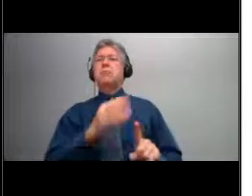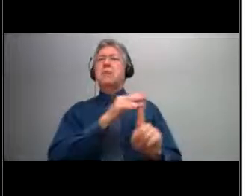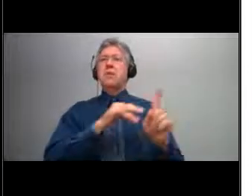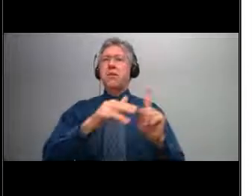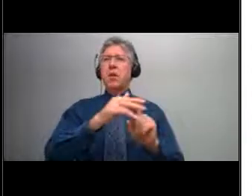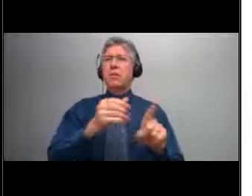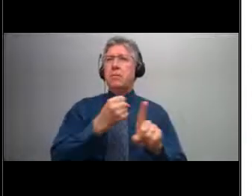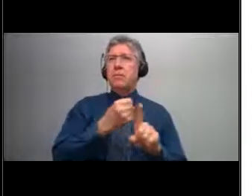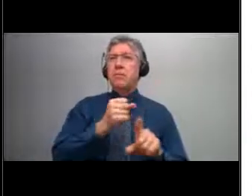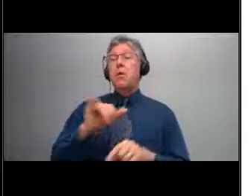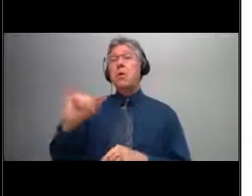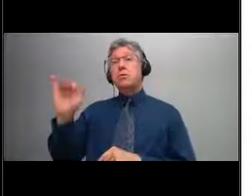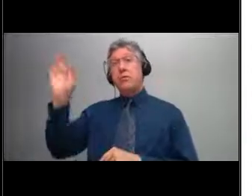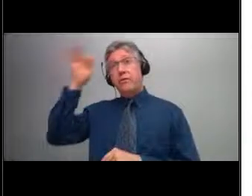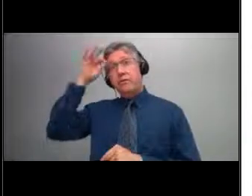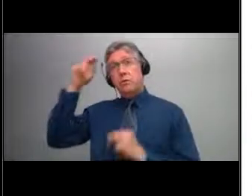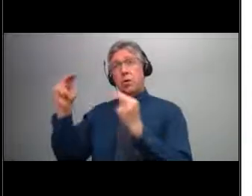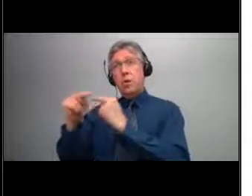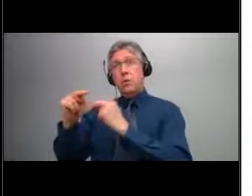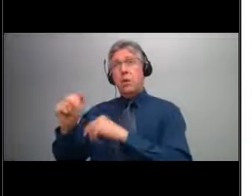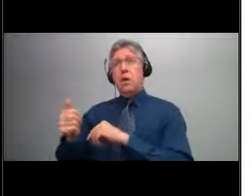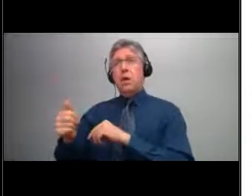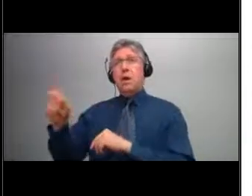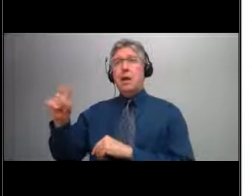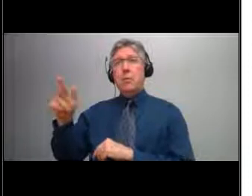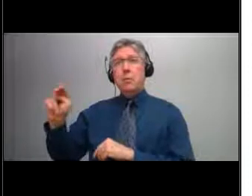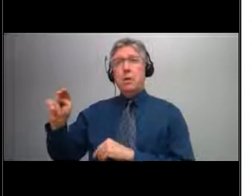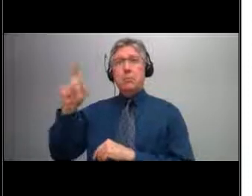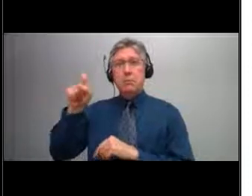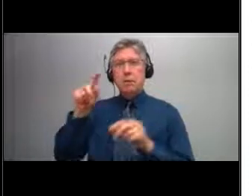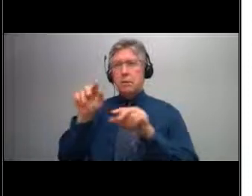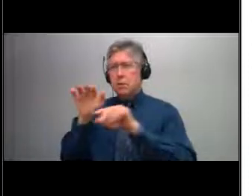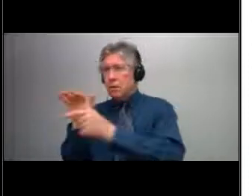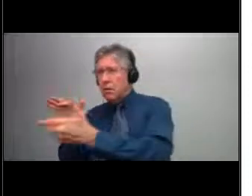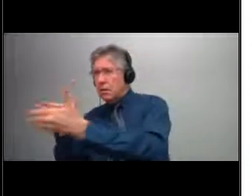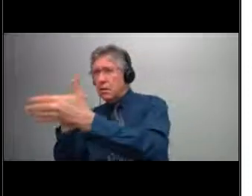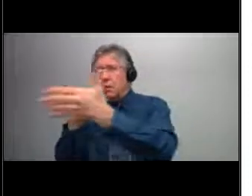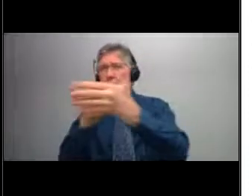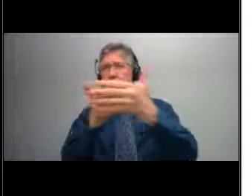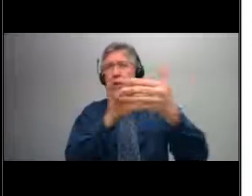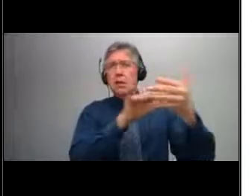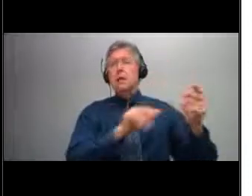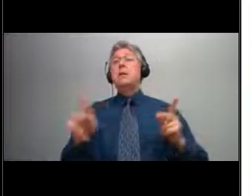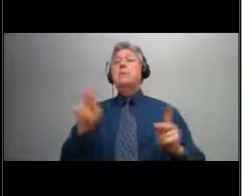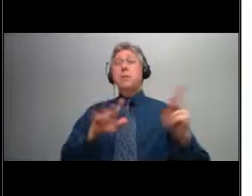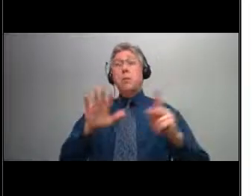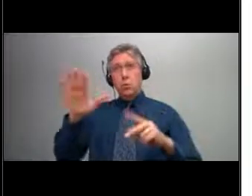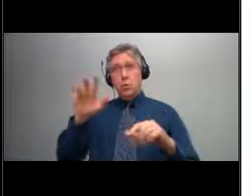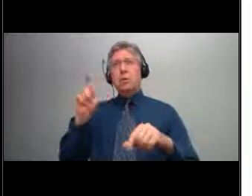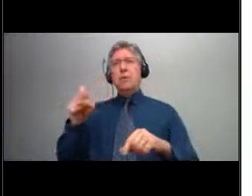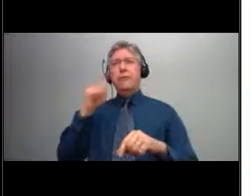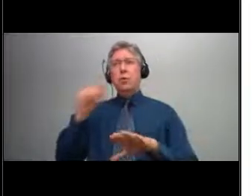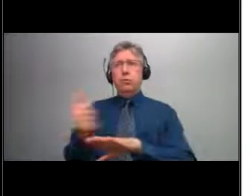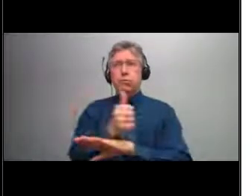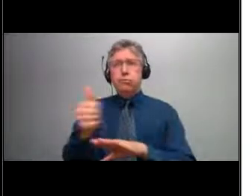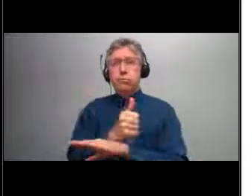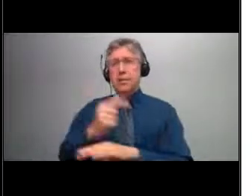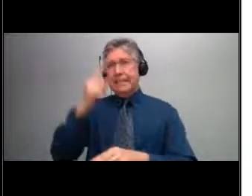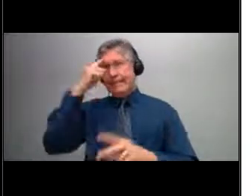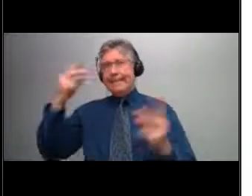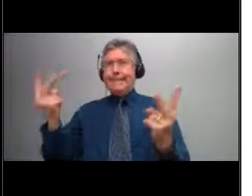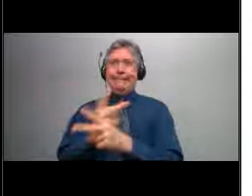Highway Administration must also take into account the transportation needs of the public in reaching a decision that is in the best interest of their